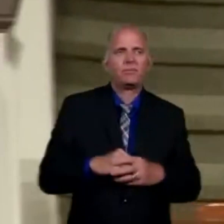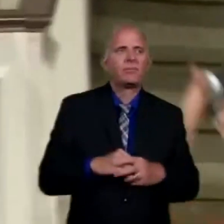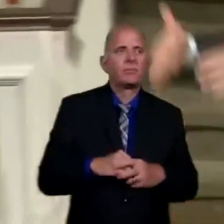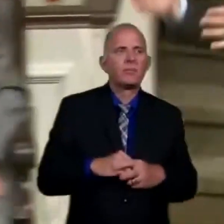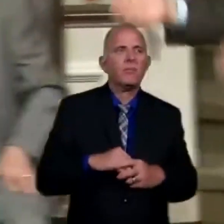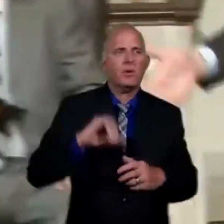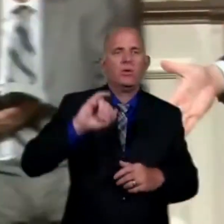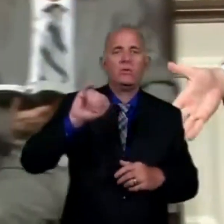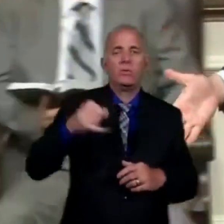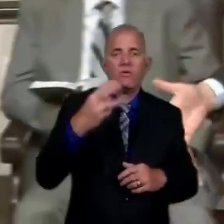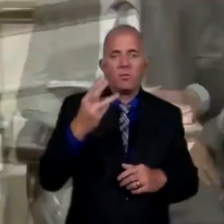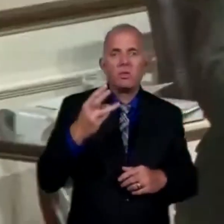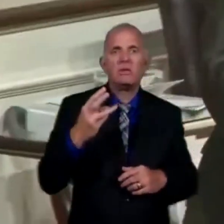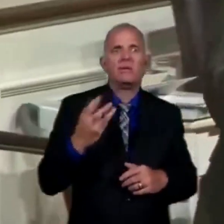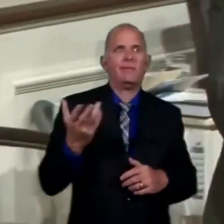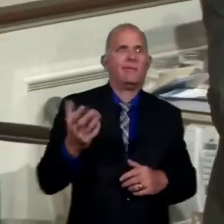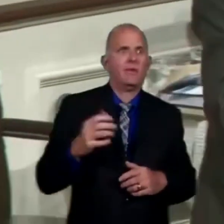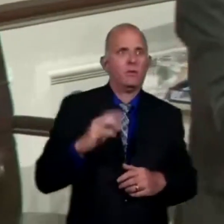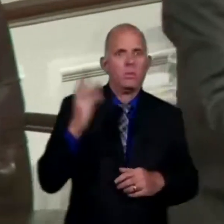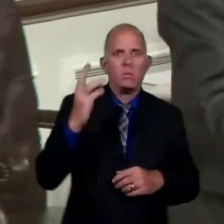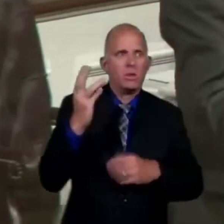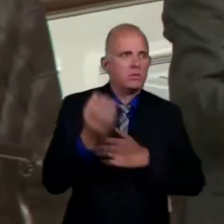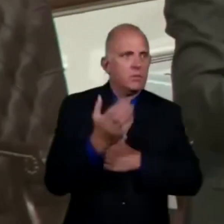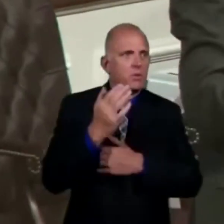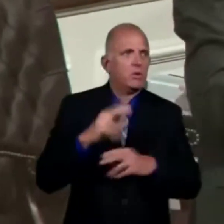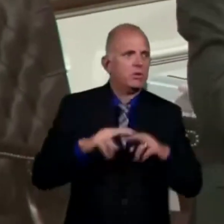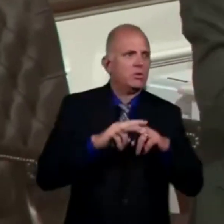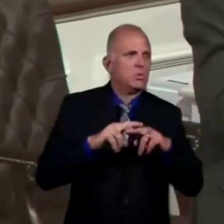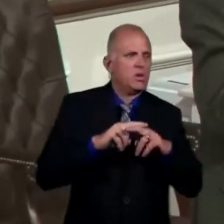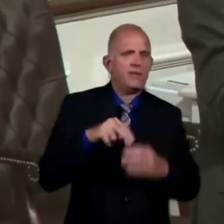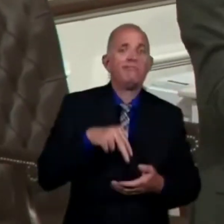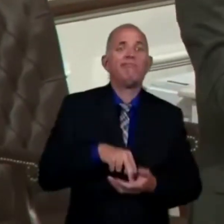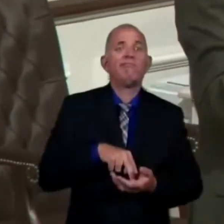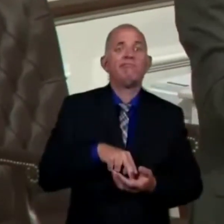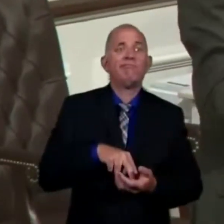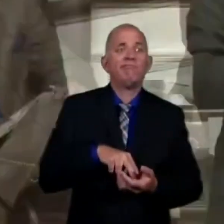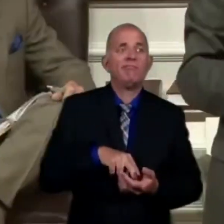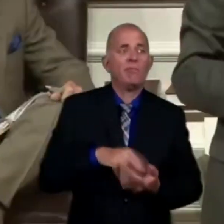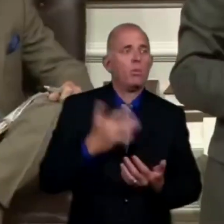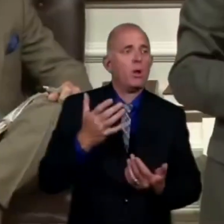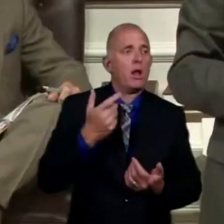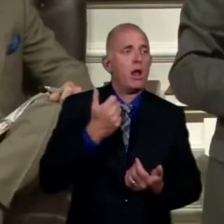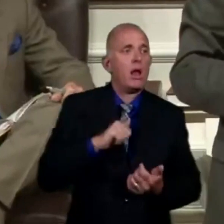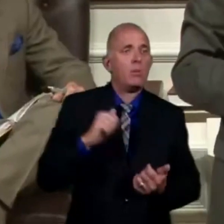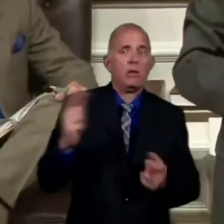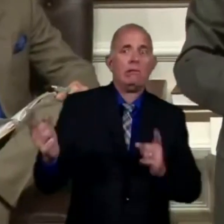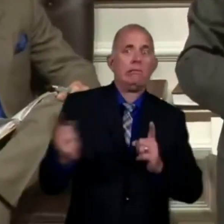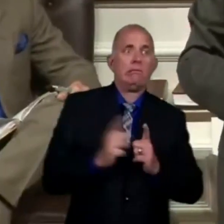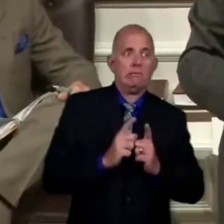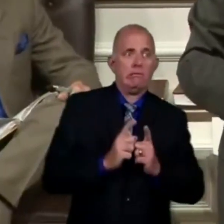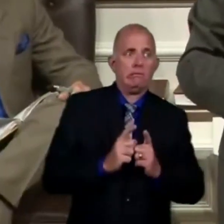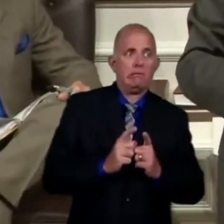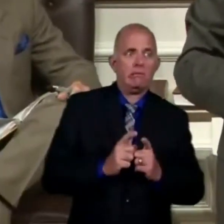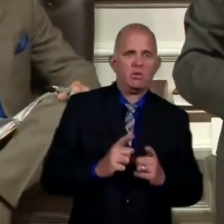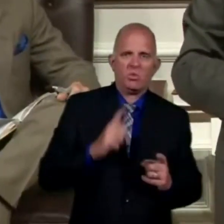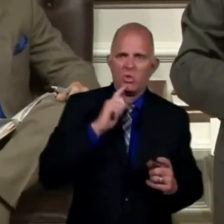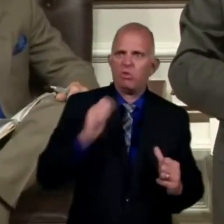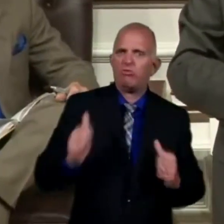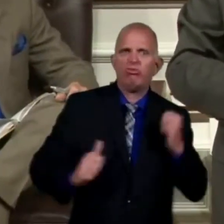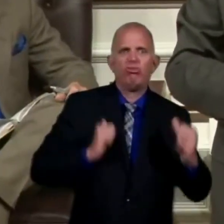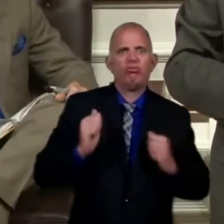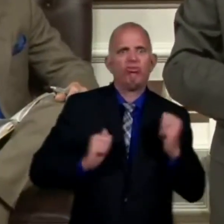magazines. They'll stand 4 o'clock in the morning at the train station and just stand there and wait for any interested person. They will walk the streets of our